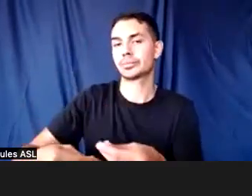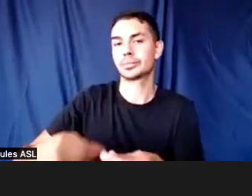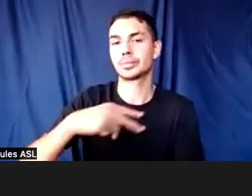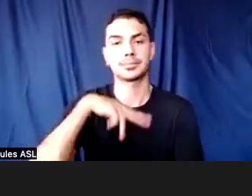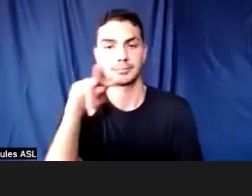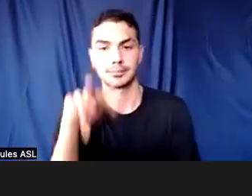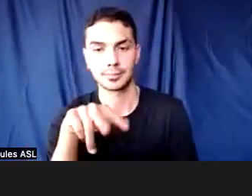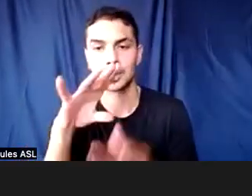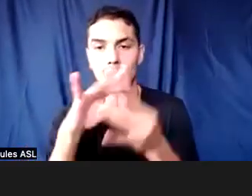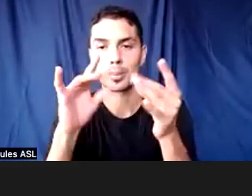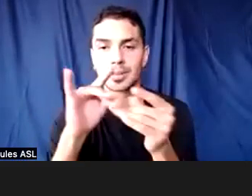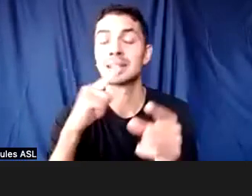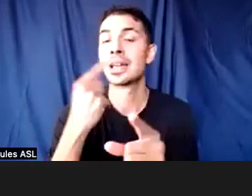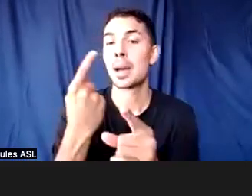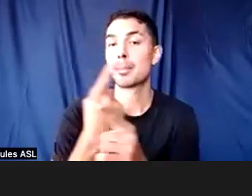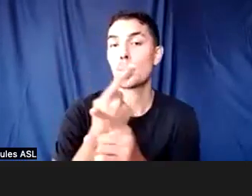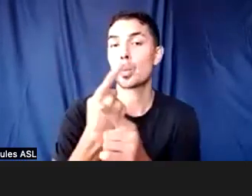appropriation.